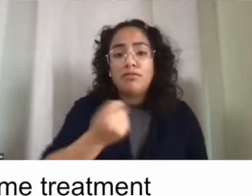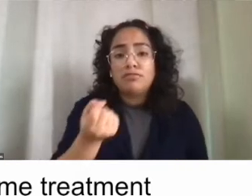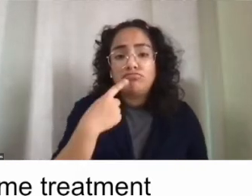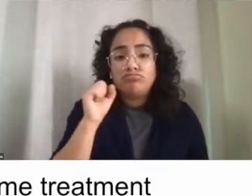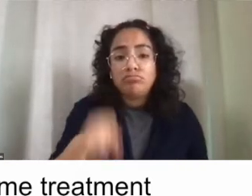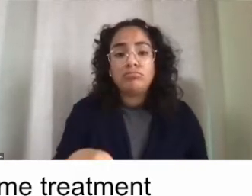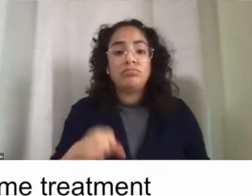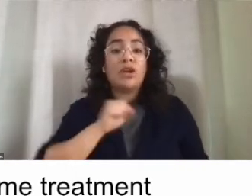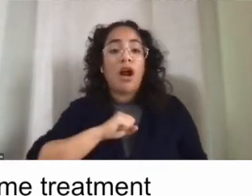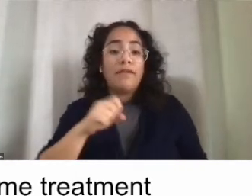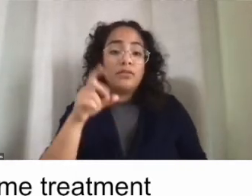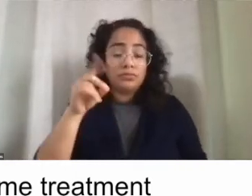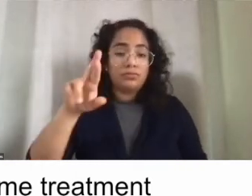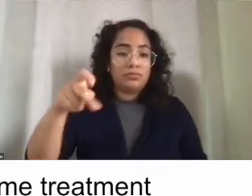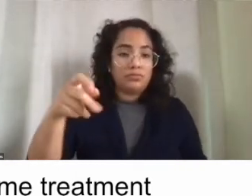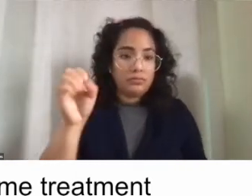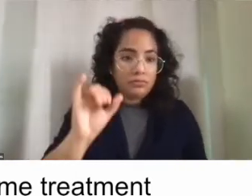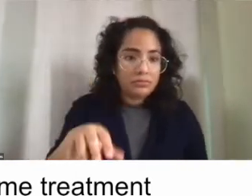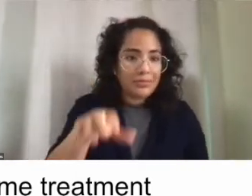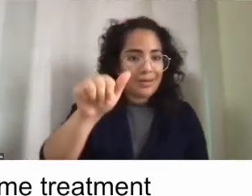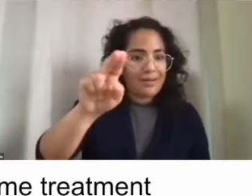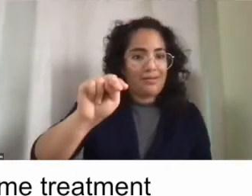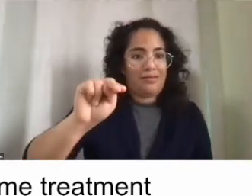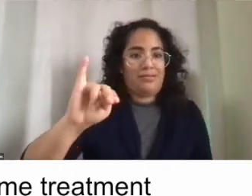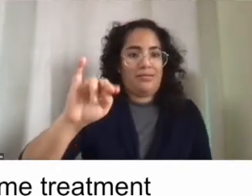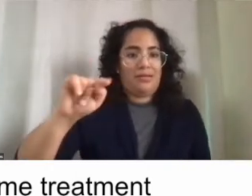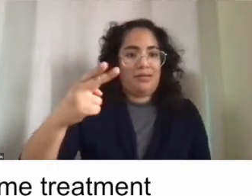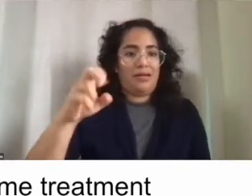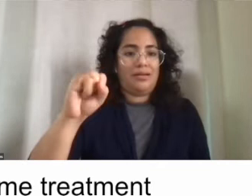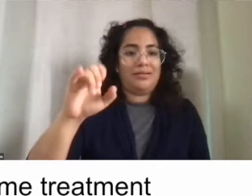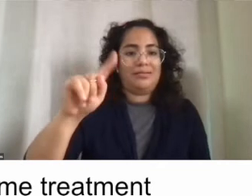drops, but it's good to make a list, or